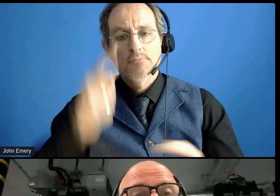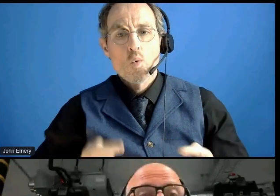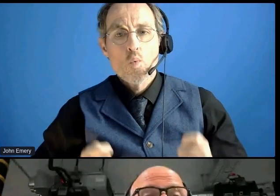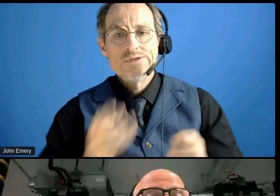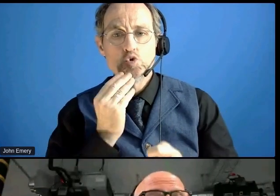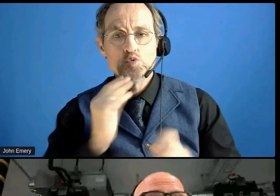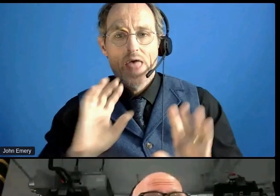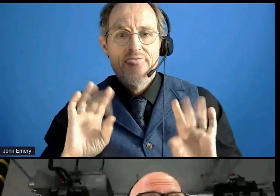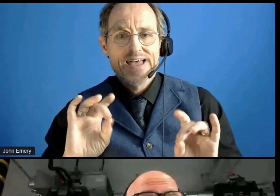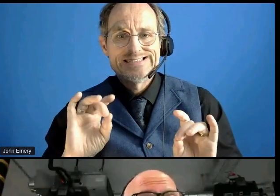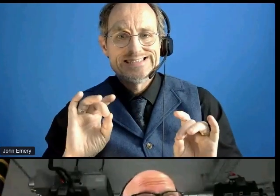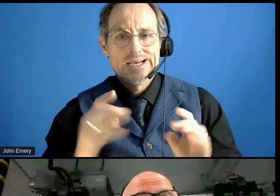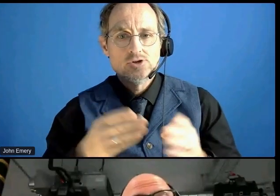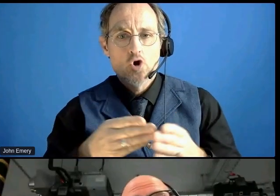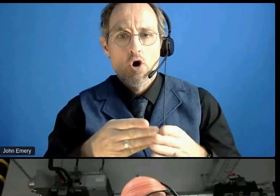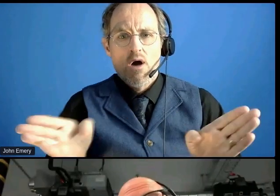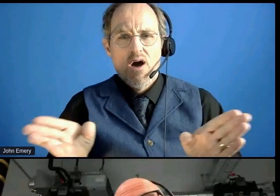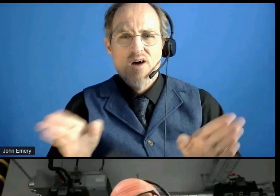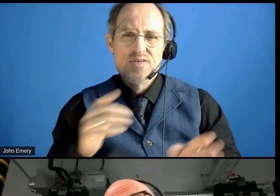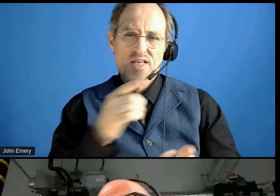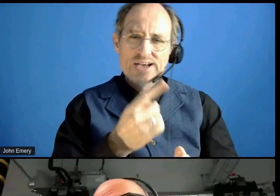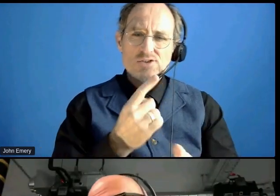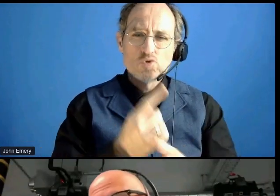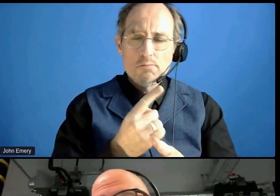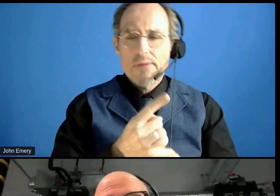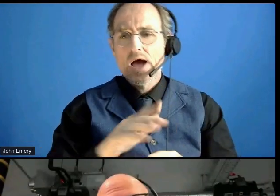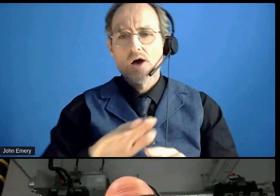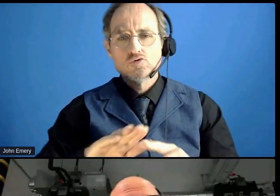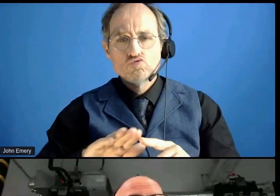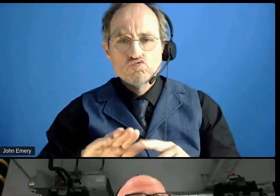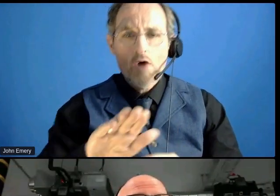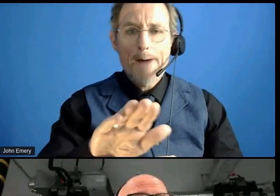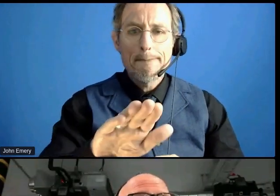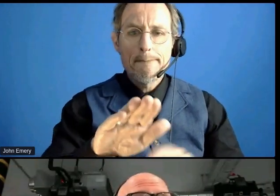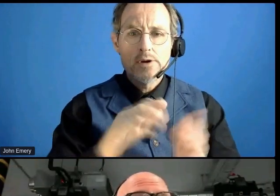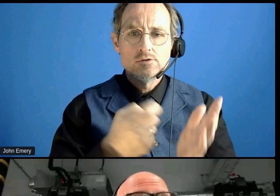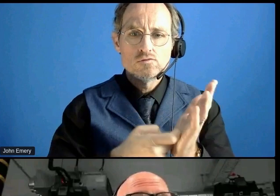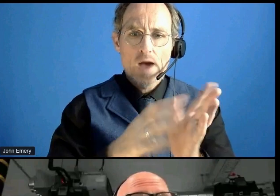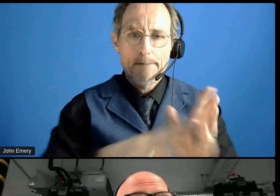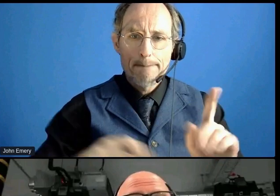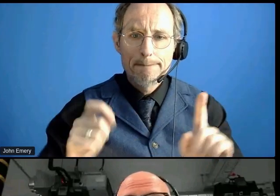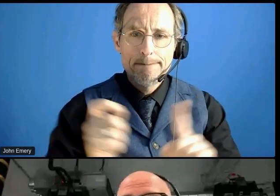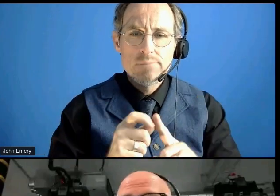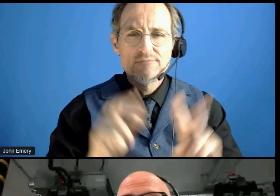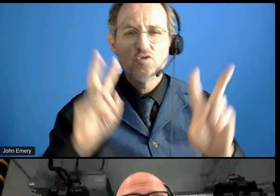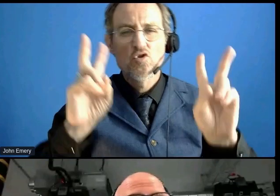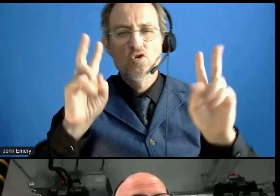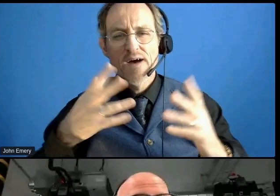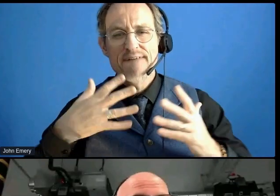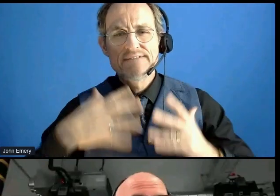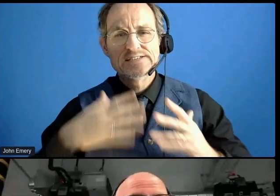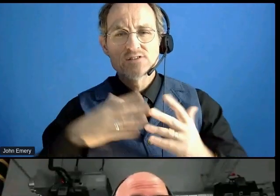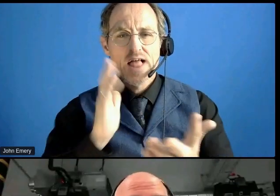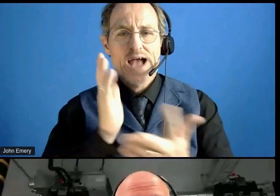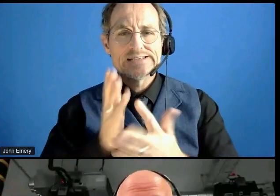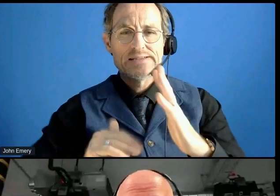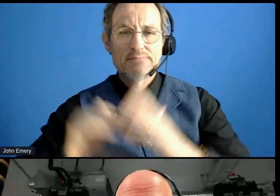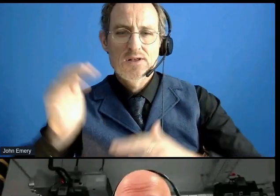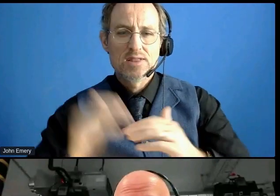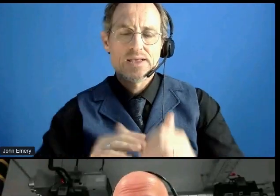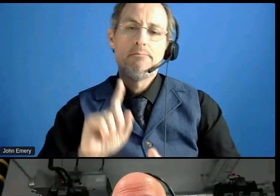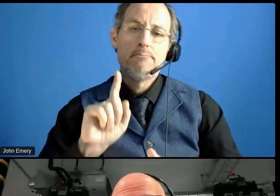it, or at least have a read. And then I'm going to hopefully be running some seminars or some live events next year for our partners to come